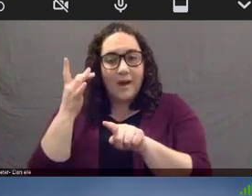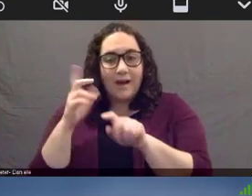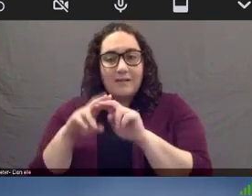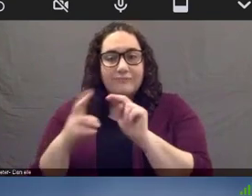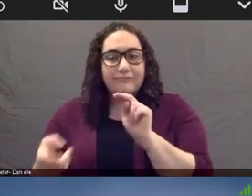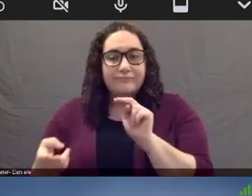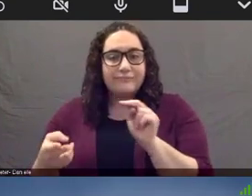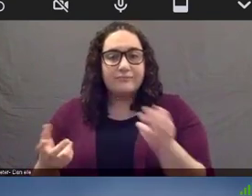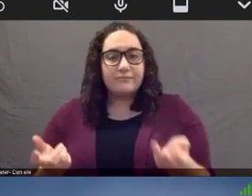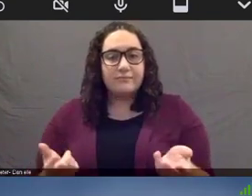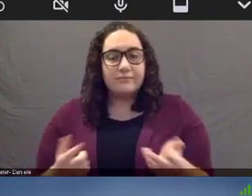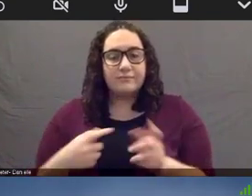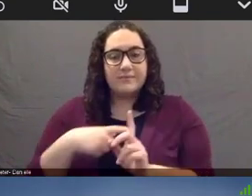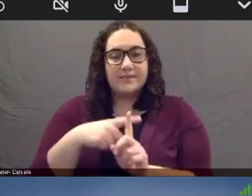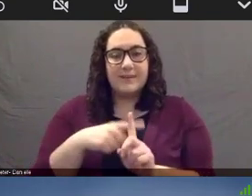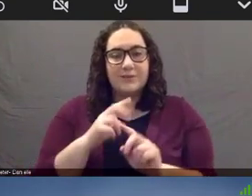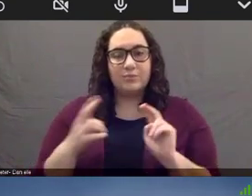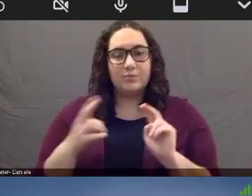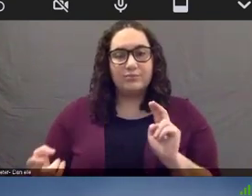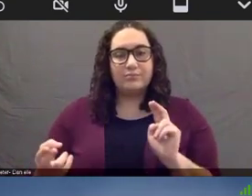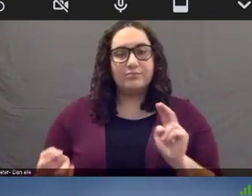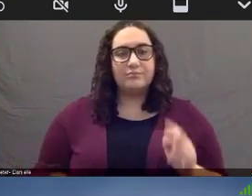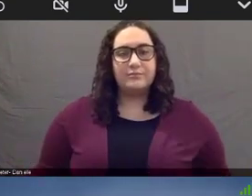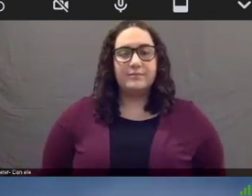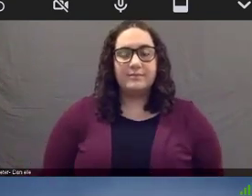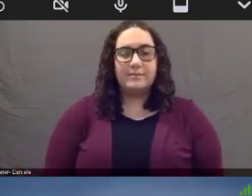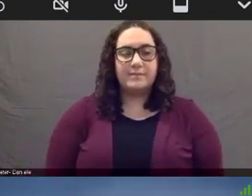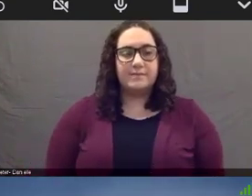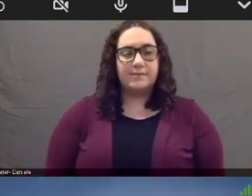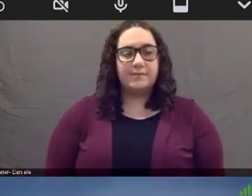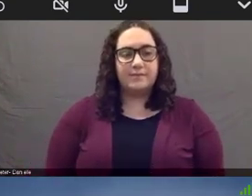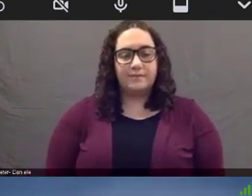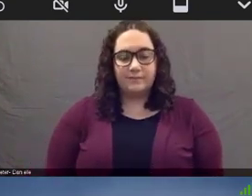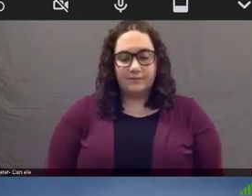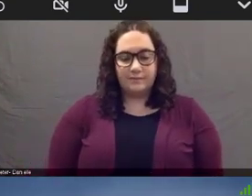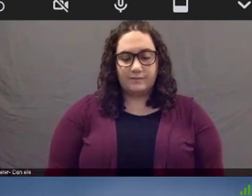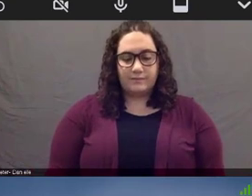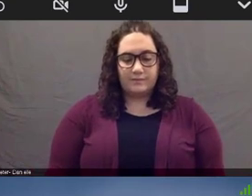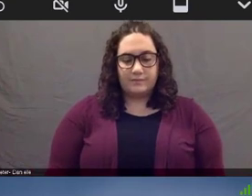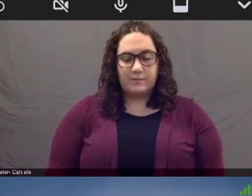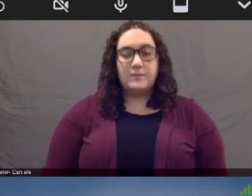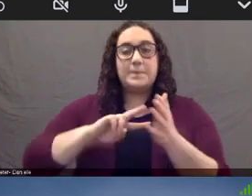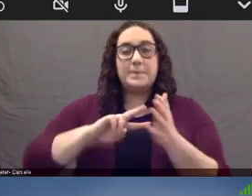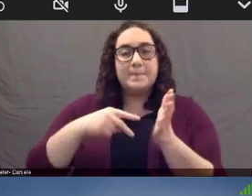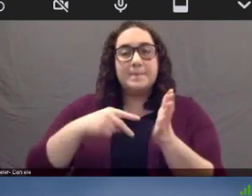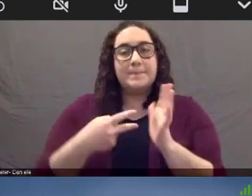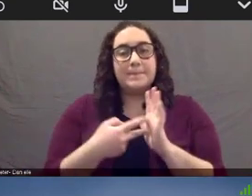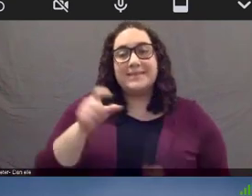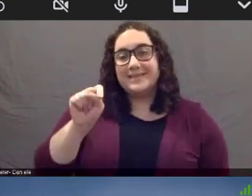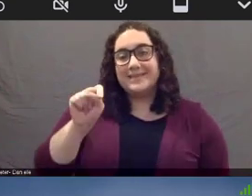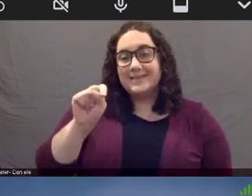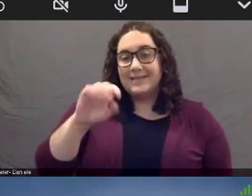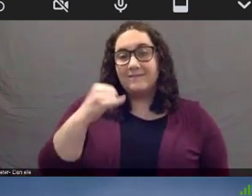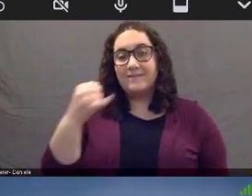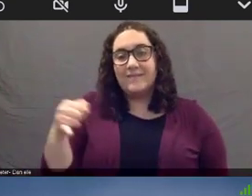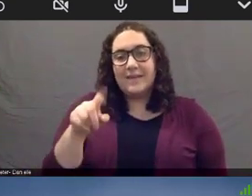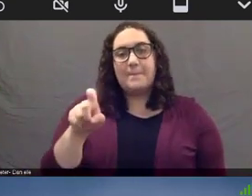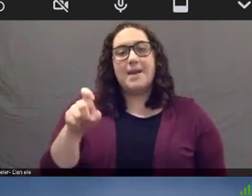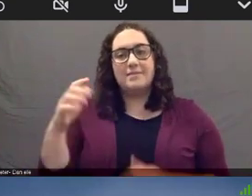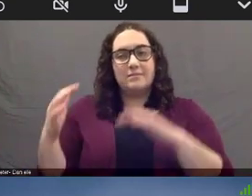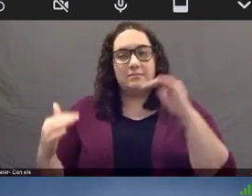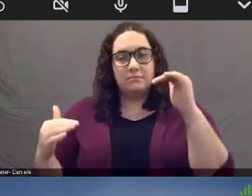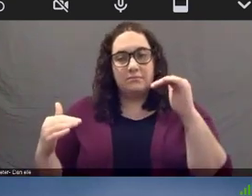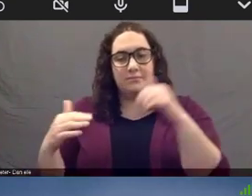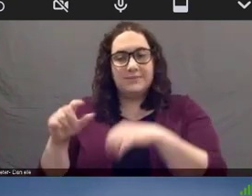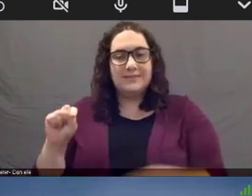that the T infinity has to be higher than the temperature on the surface. So you do have to think about how